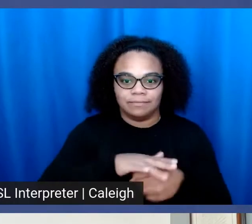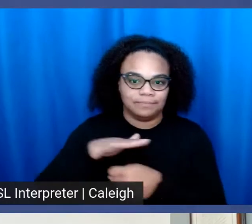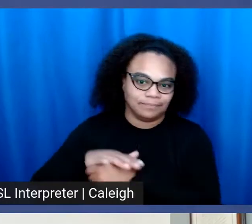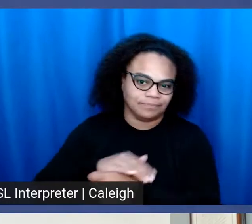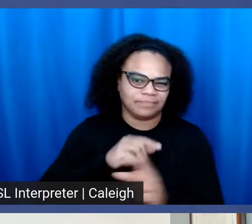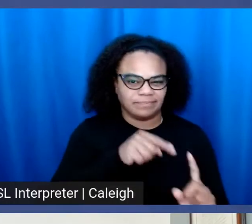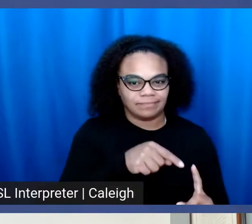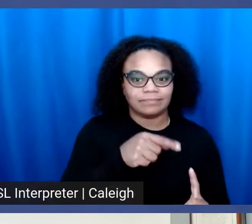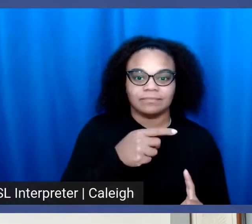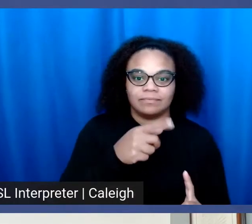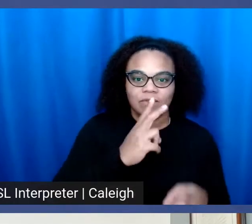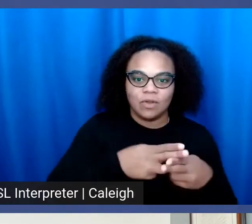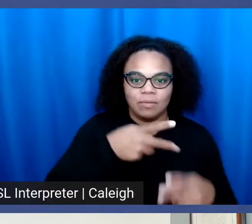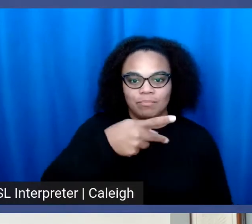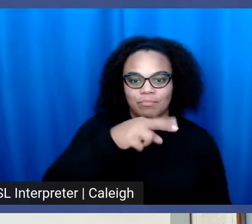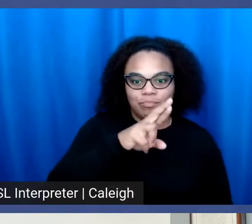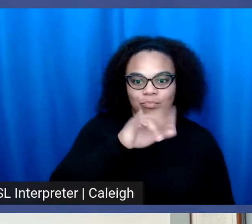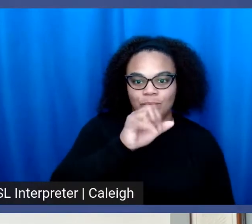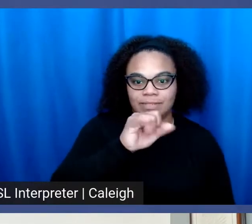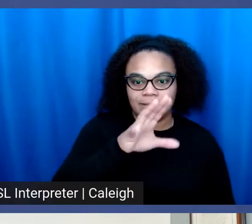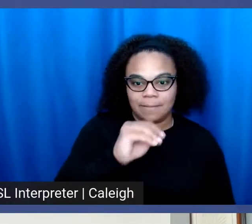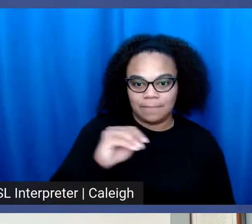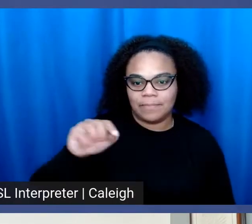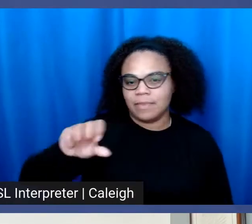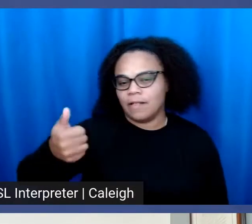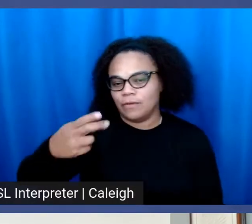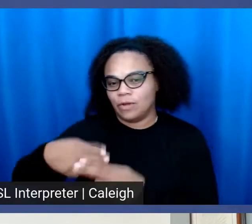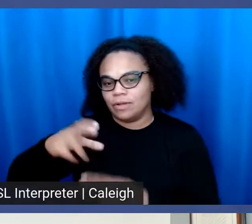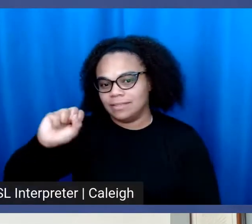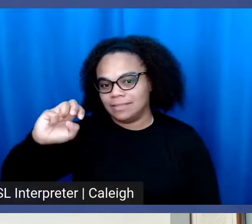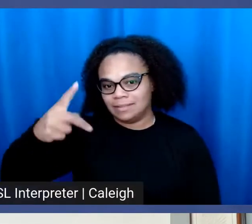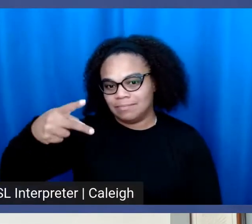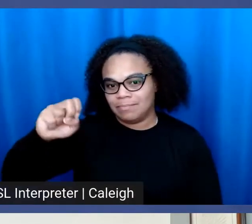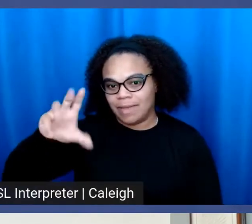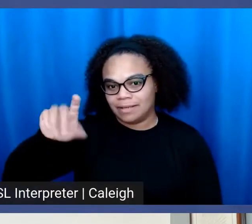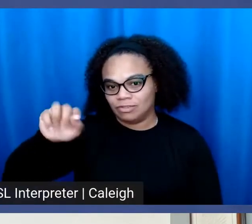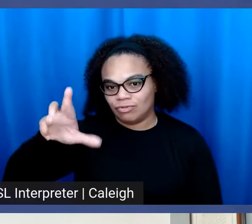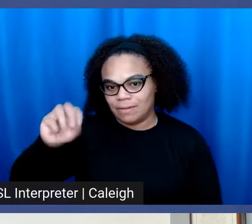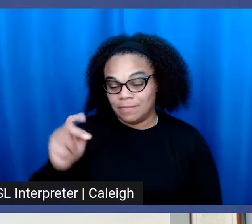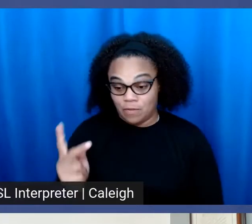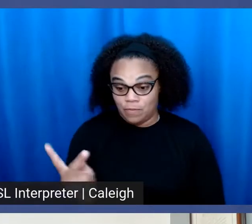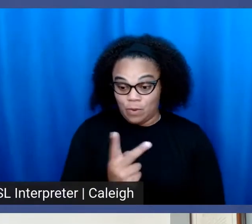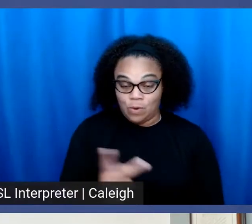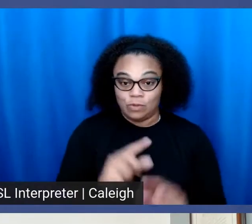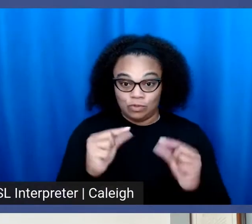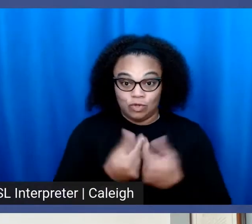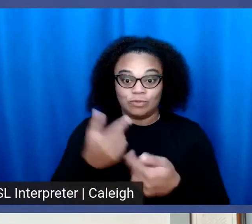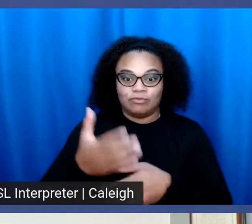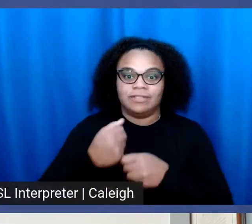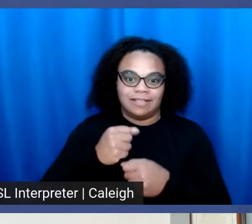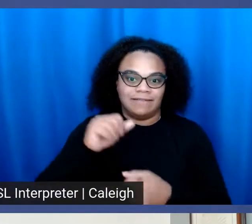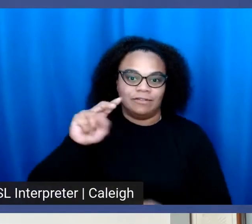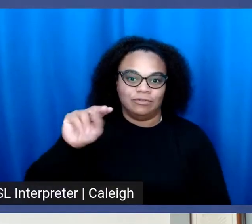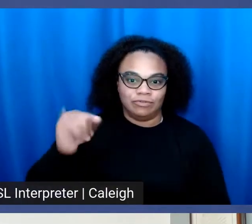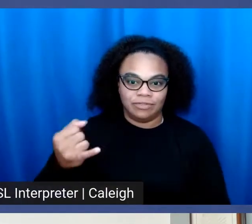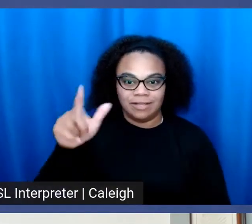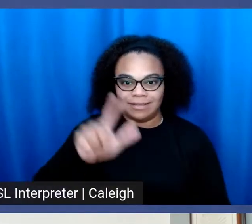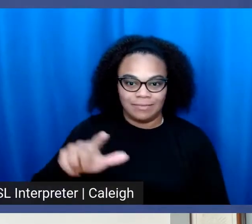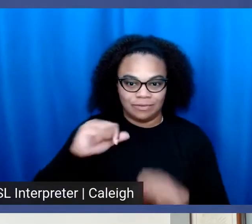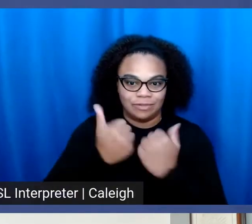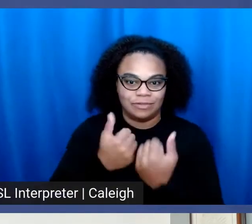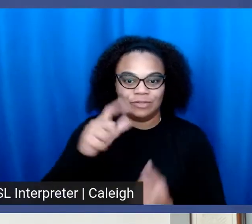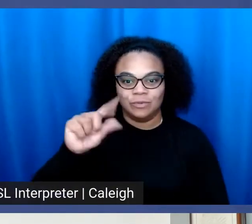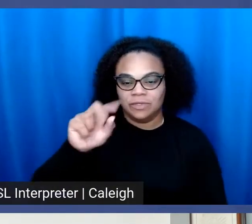called Spectrum. The members of those 2 groups received the New Jersey Library Association's 2022 Intellectual